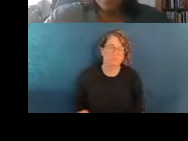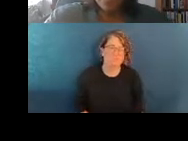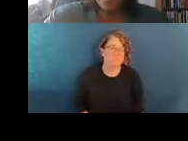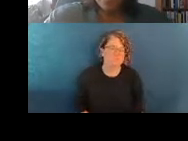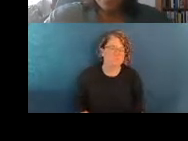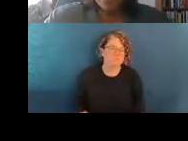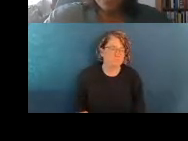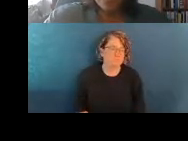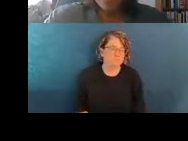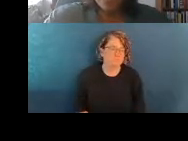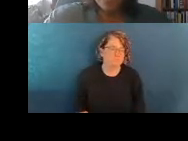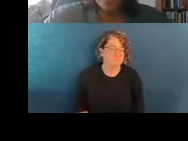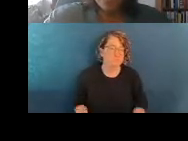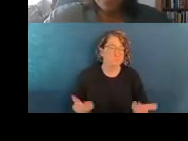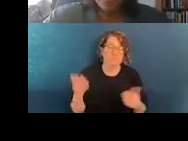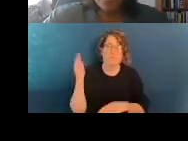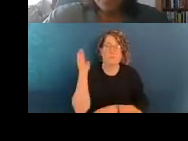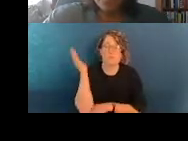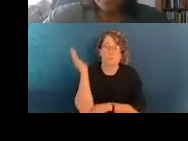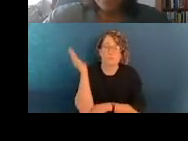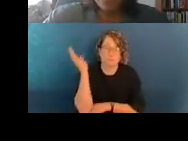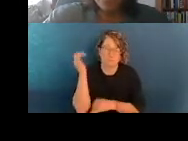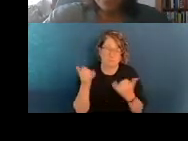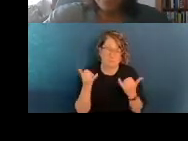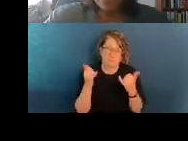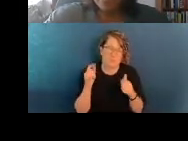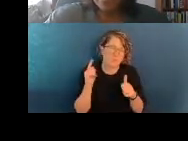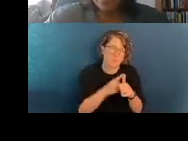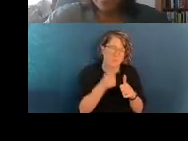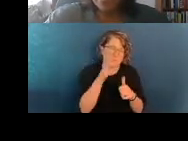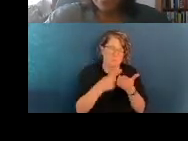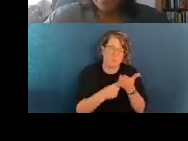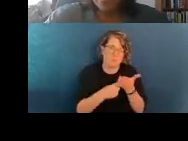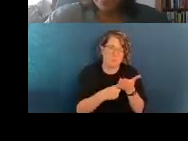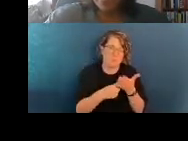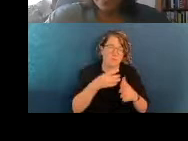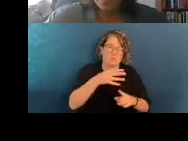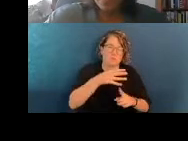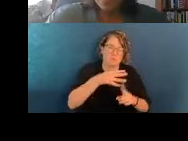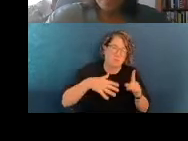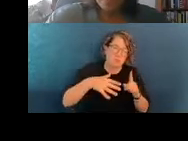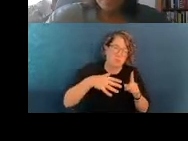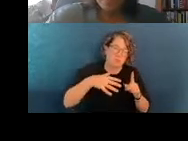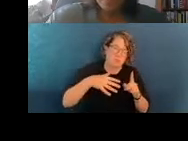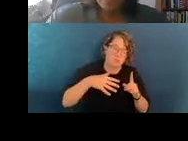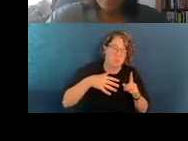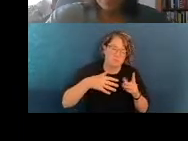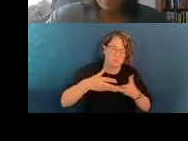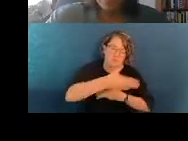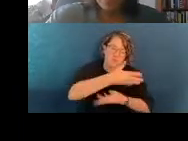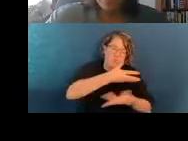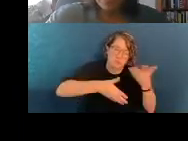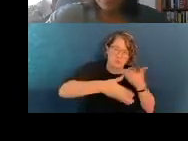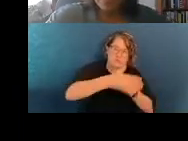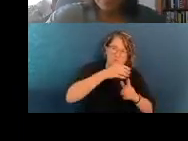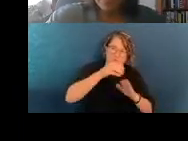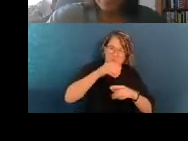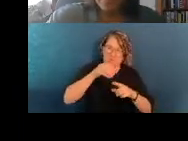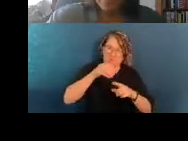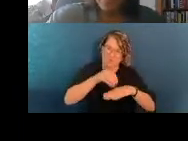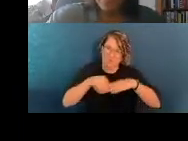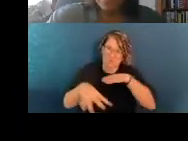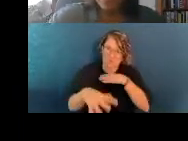So in my presentation today, first I want to discuss the social determinants of health and what they mean. I will also talk about